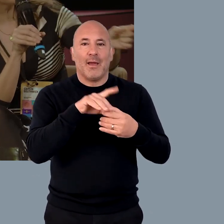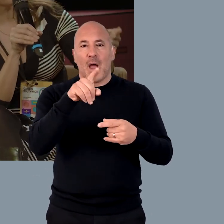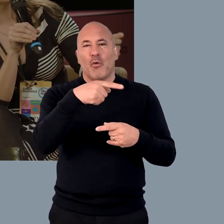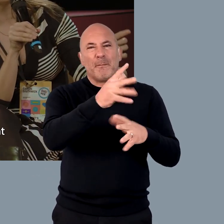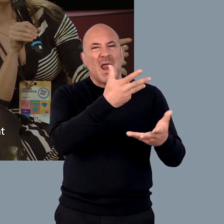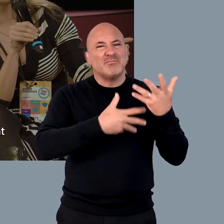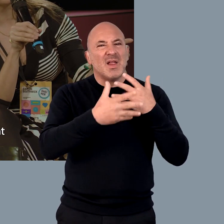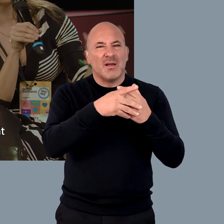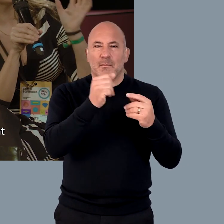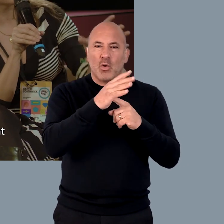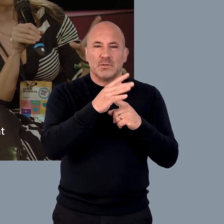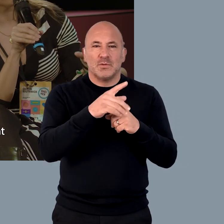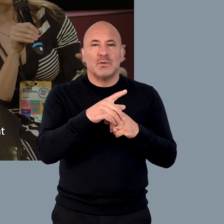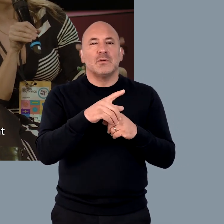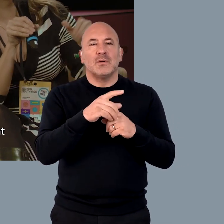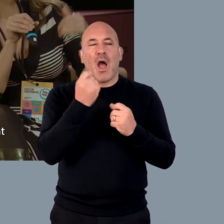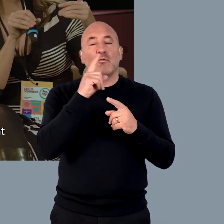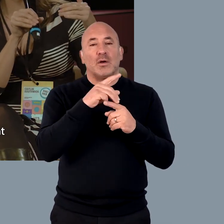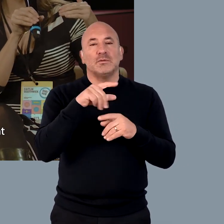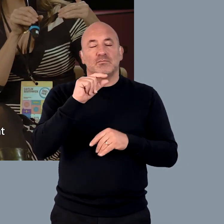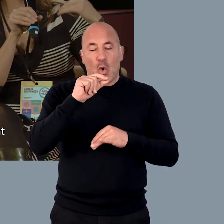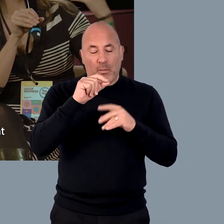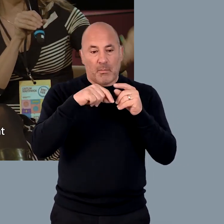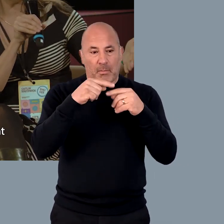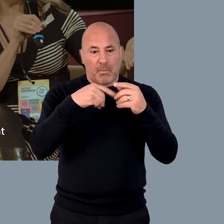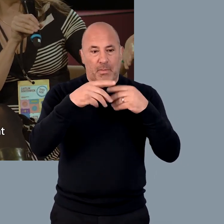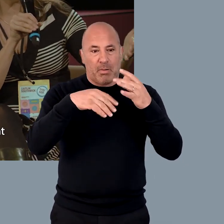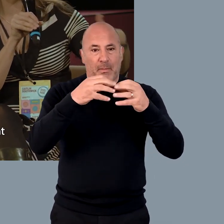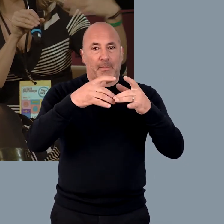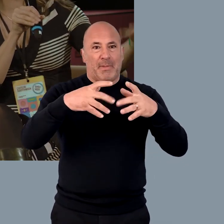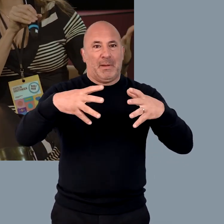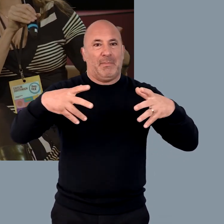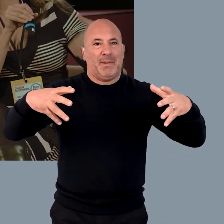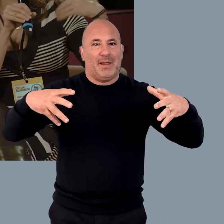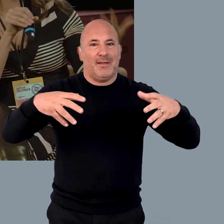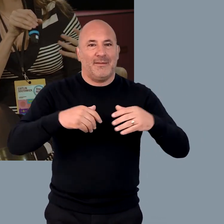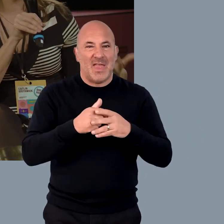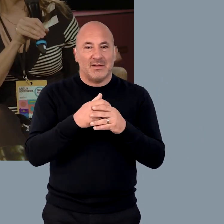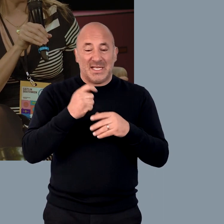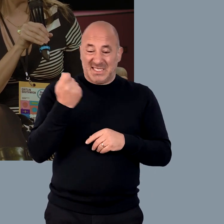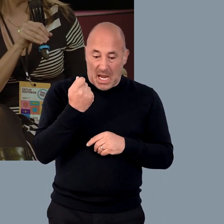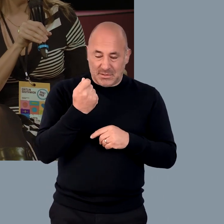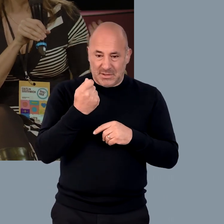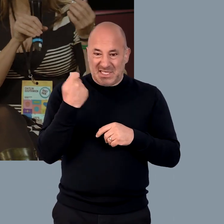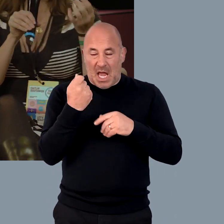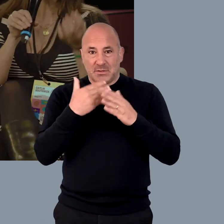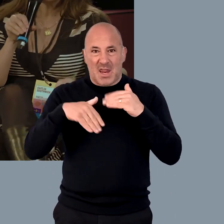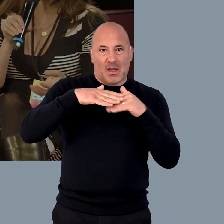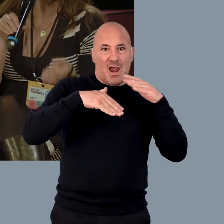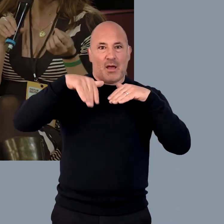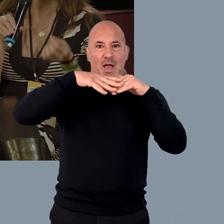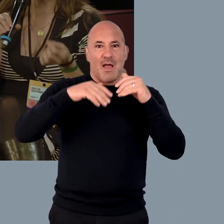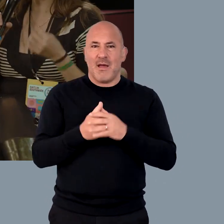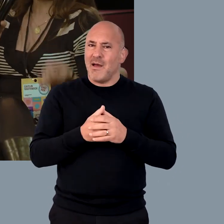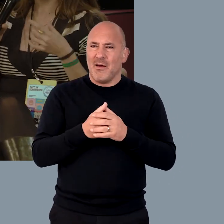But the other part you mentioned that I think is so important is this idea of the snowball effect. And I call it, you know, building on success. And a lot